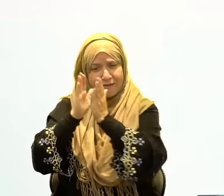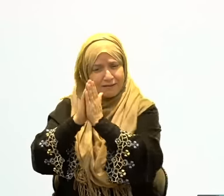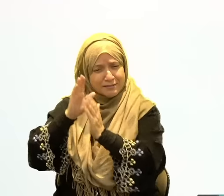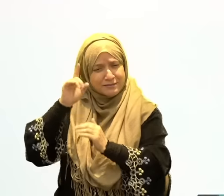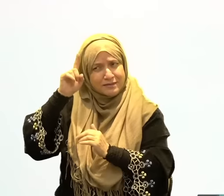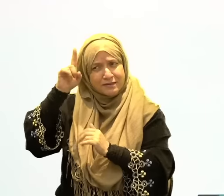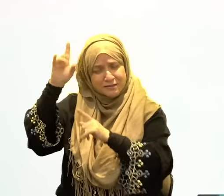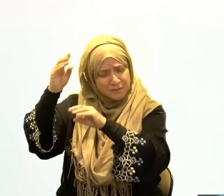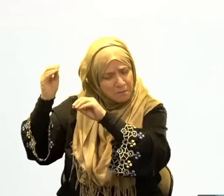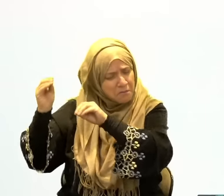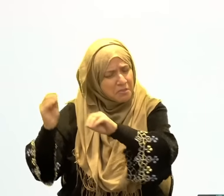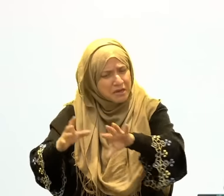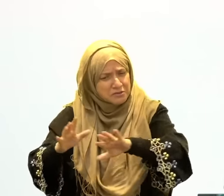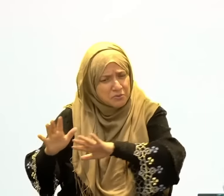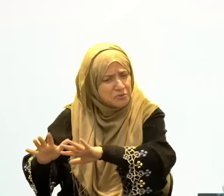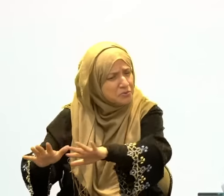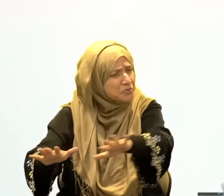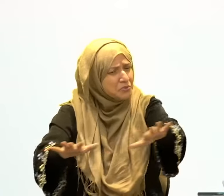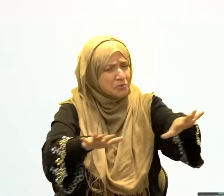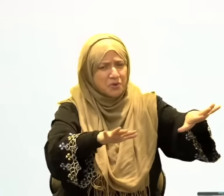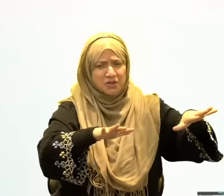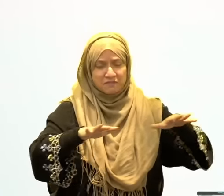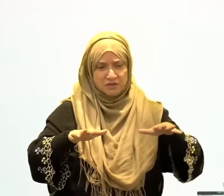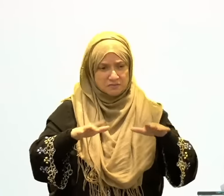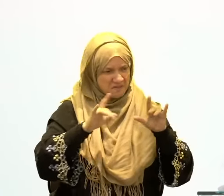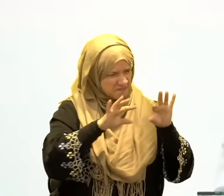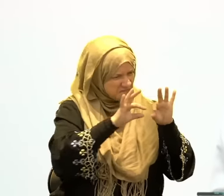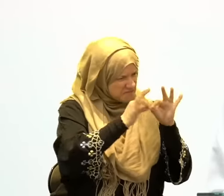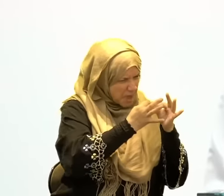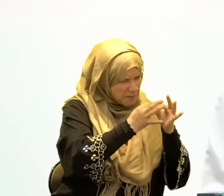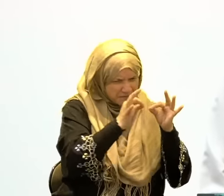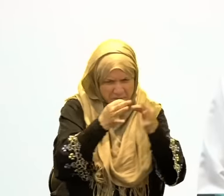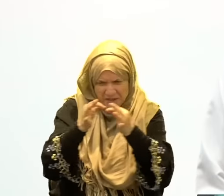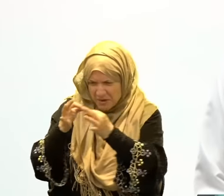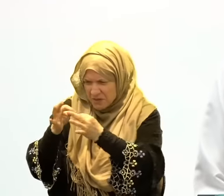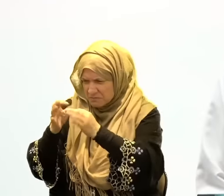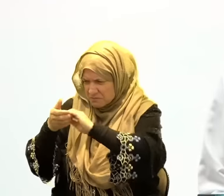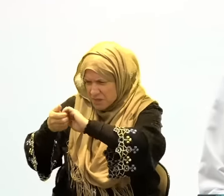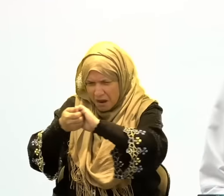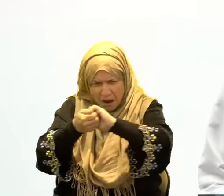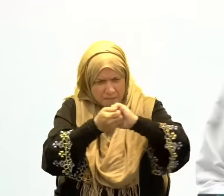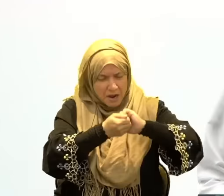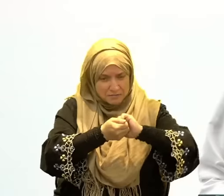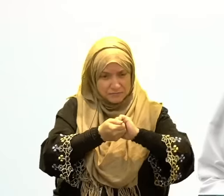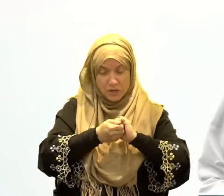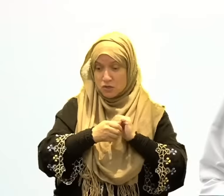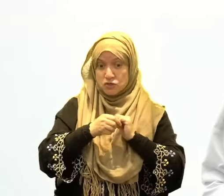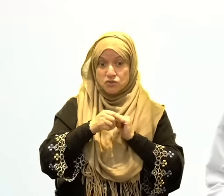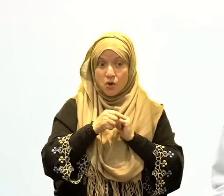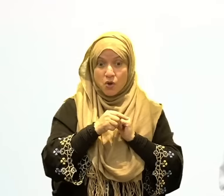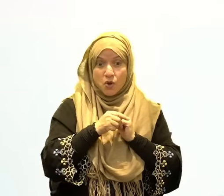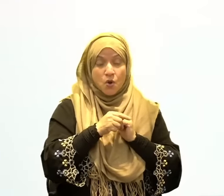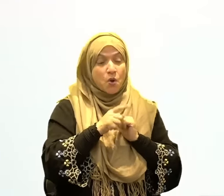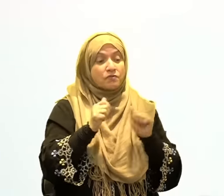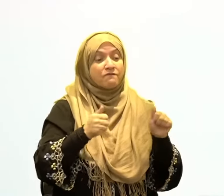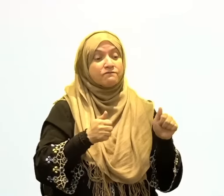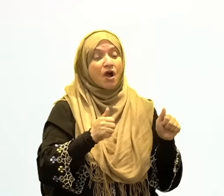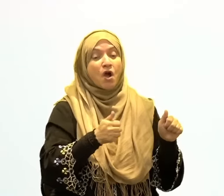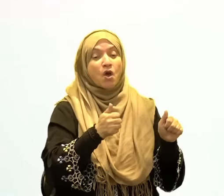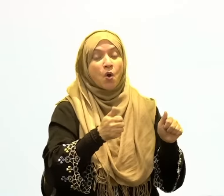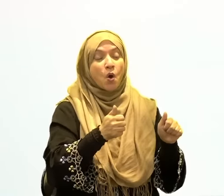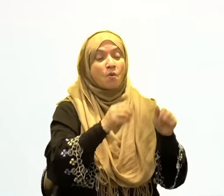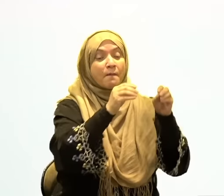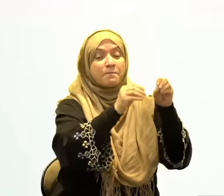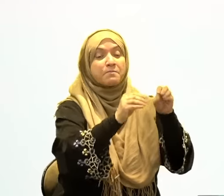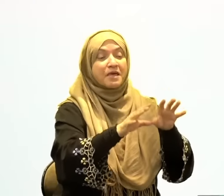that came before Him, His family and companions that served alongside Him, and those that follow in His blessed path until the Day of Judgment. And we ask Allah to make